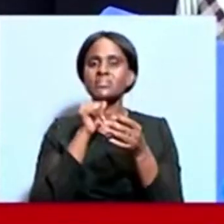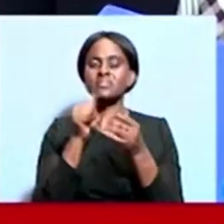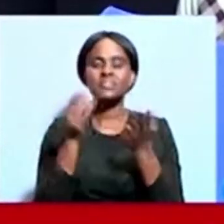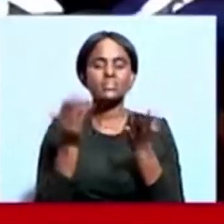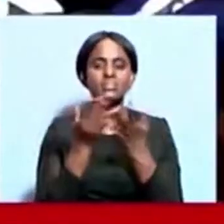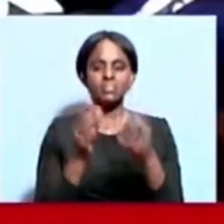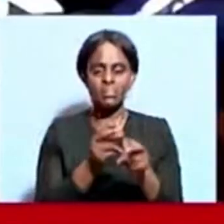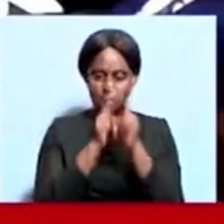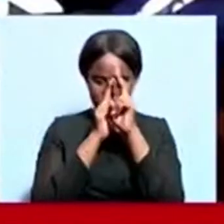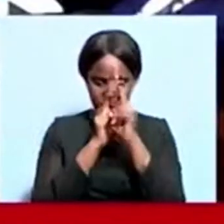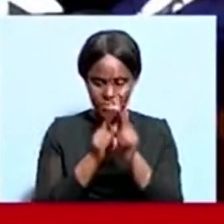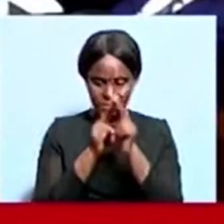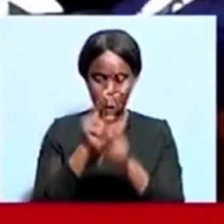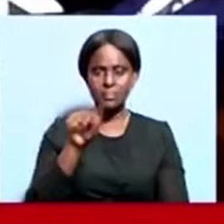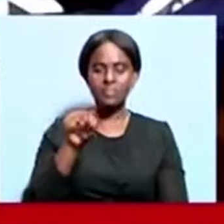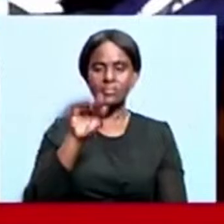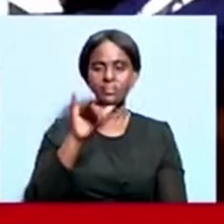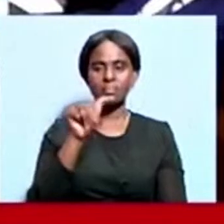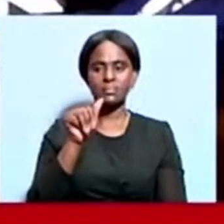Honorable Nyambose.